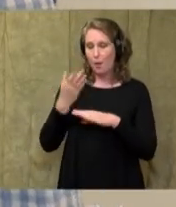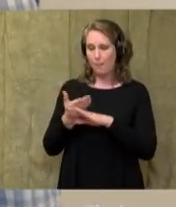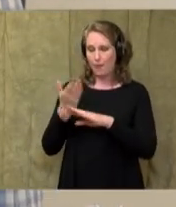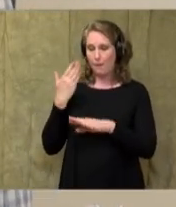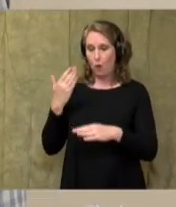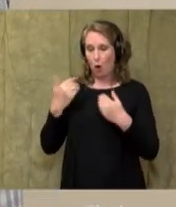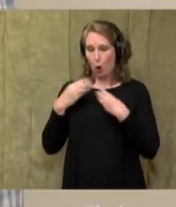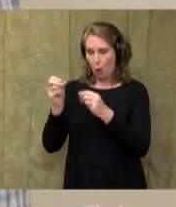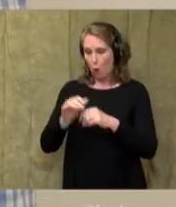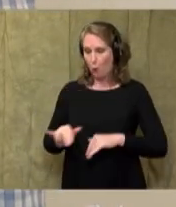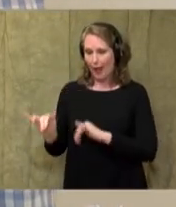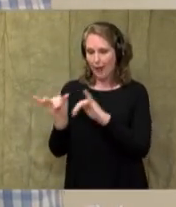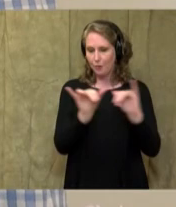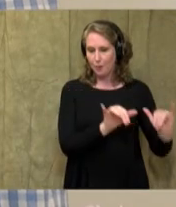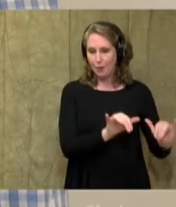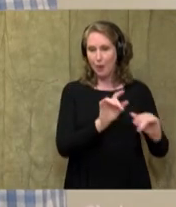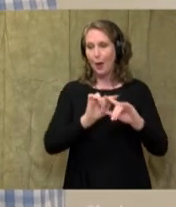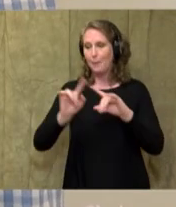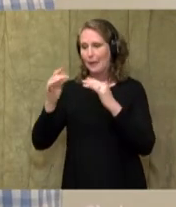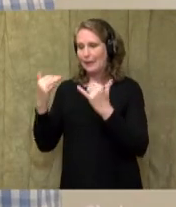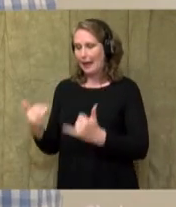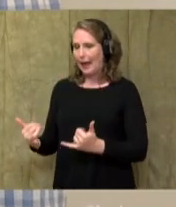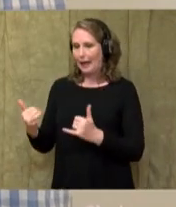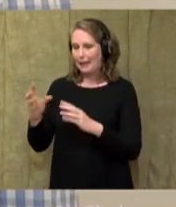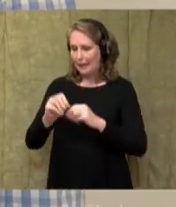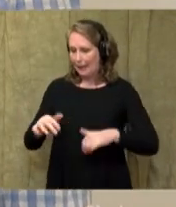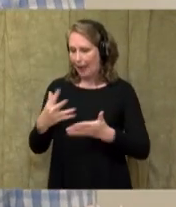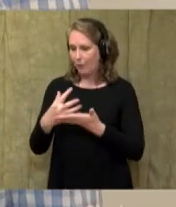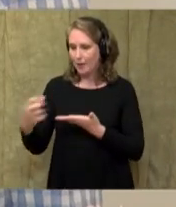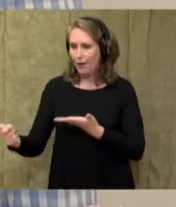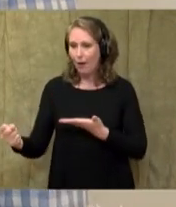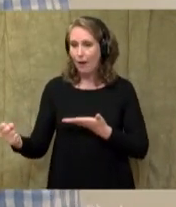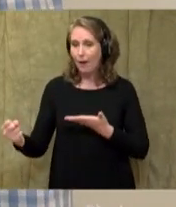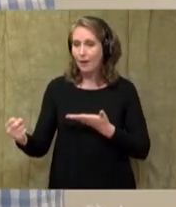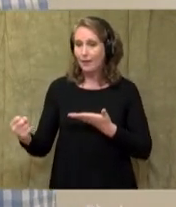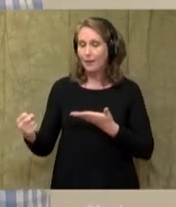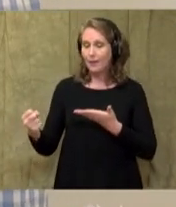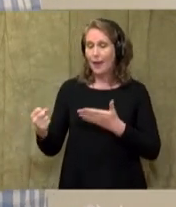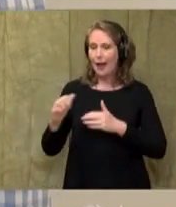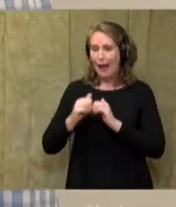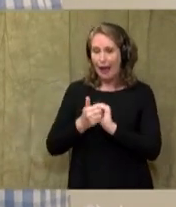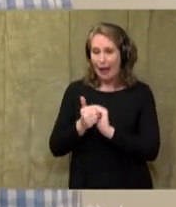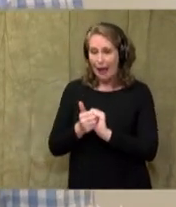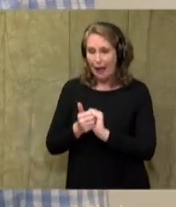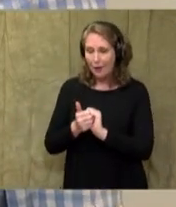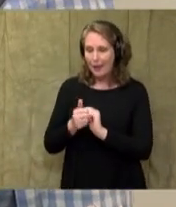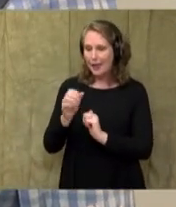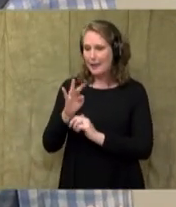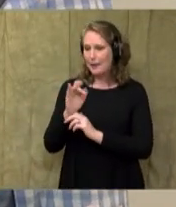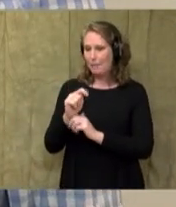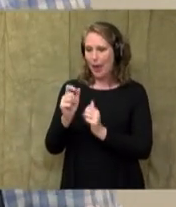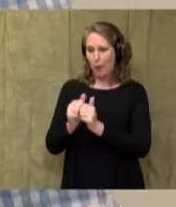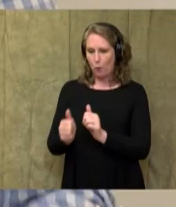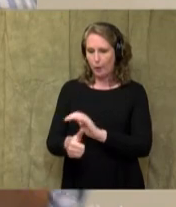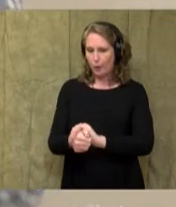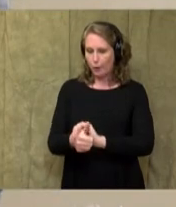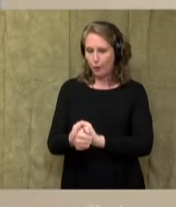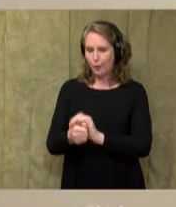once owned land too, but now he had nothing. He had lost a risky bet with a